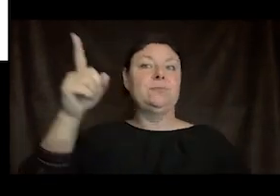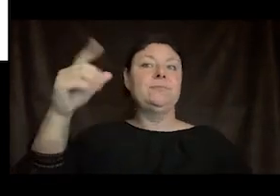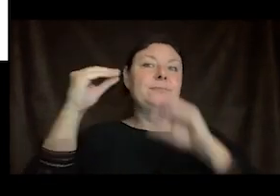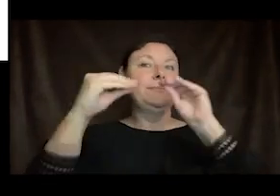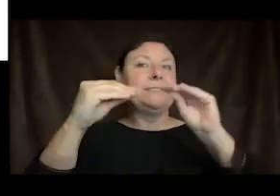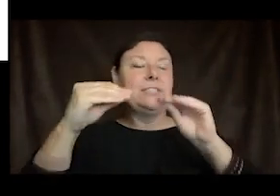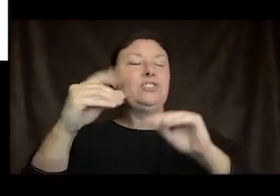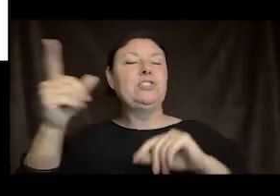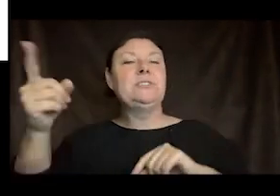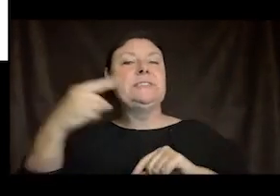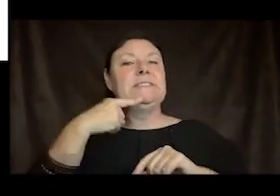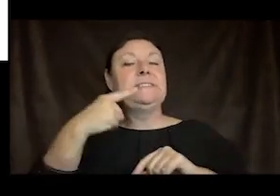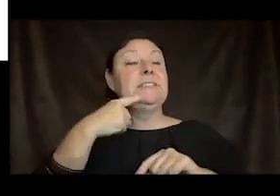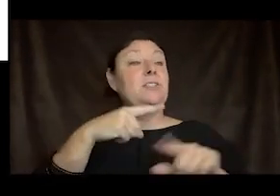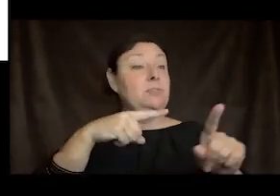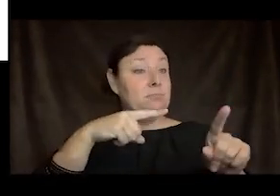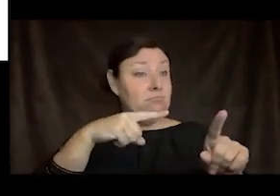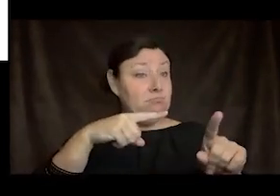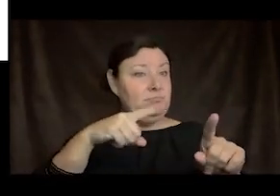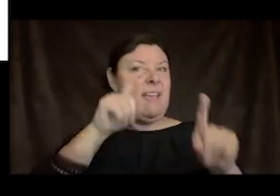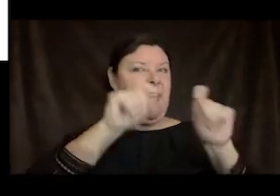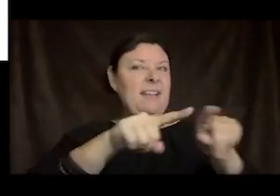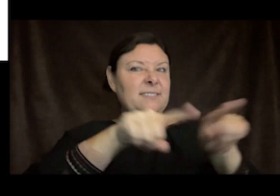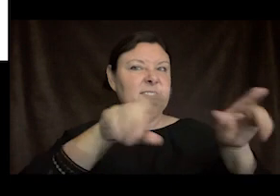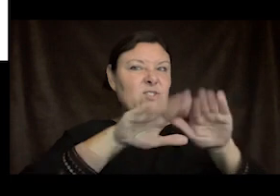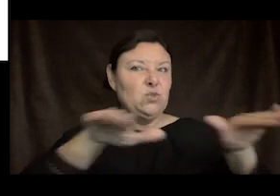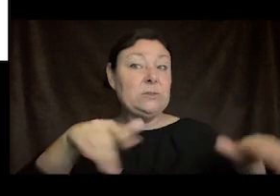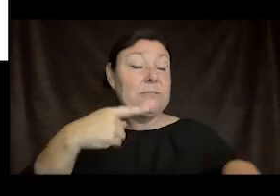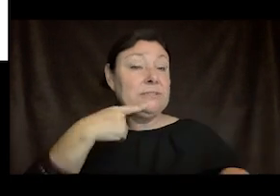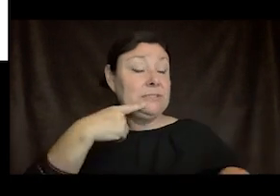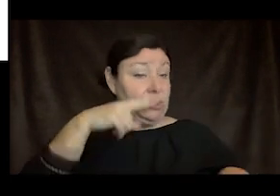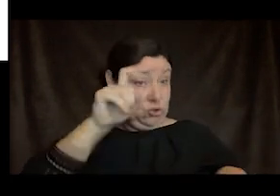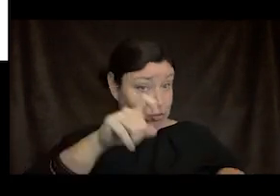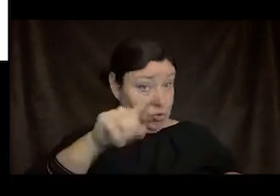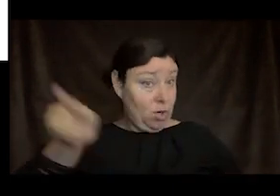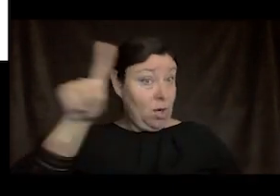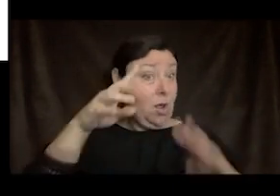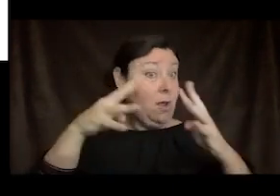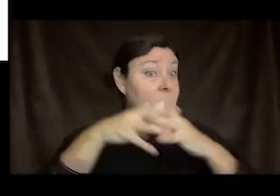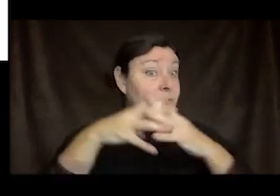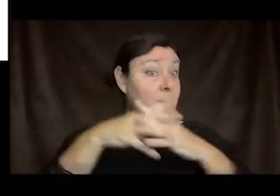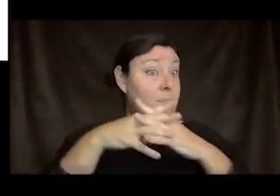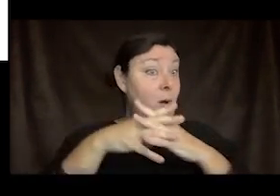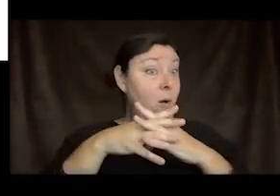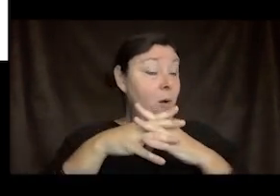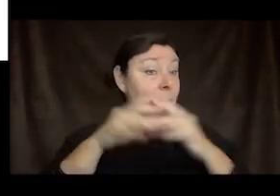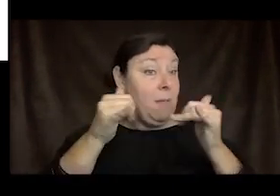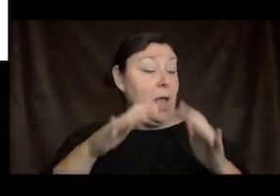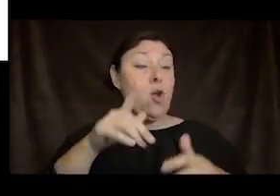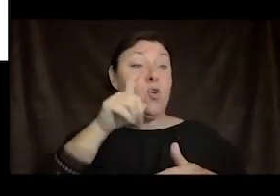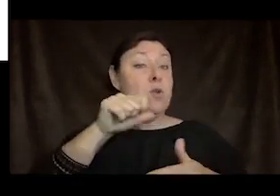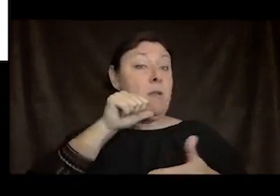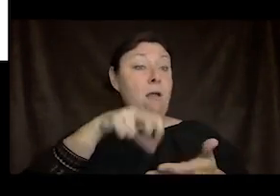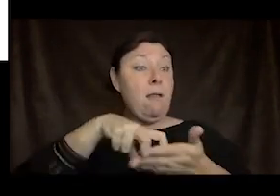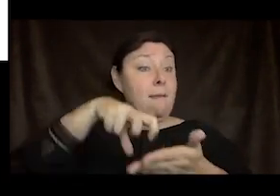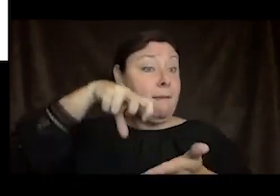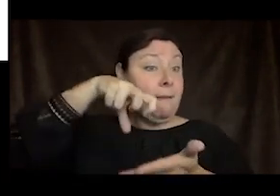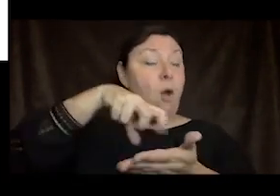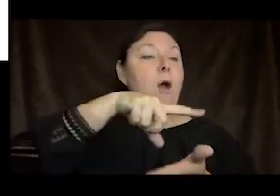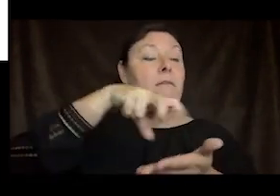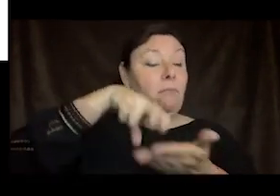Kaepernick and other players who kneel during the national anthem be penalized for